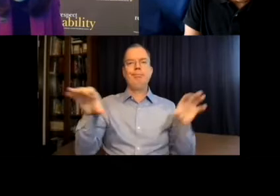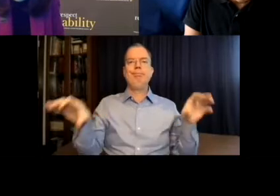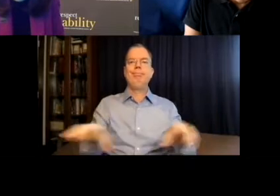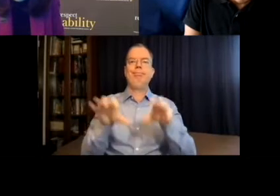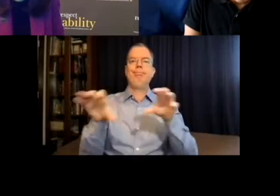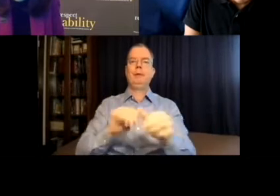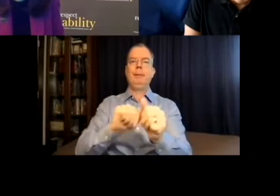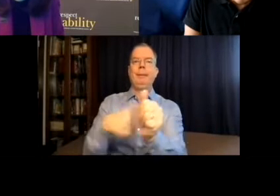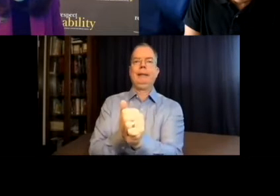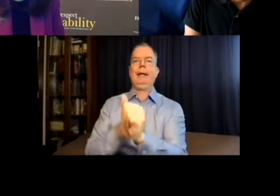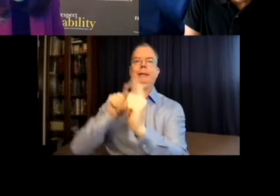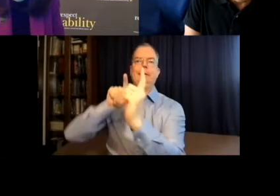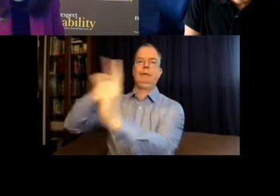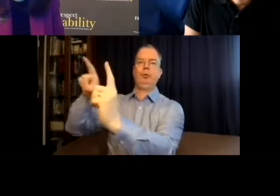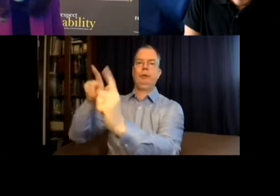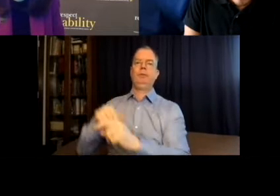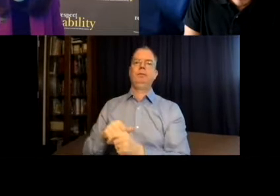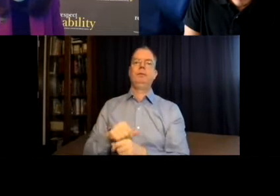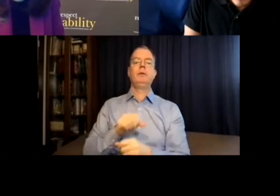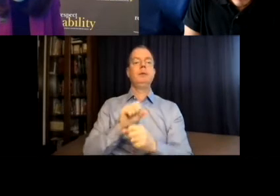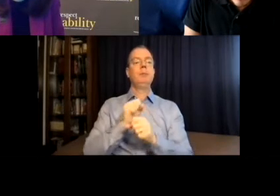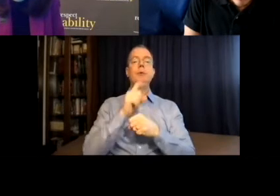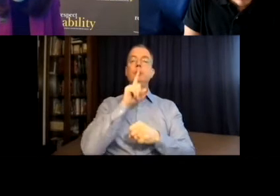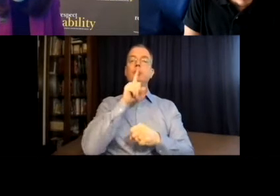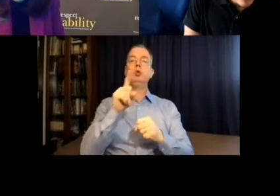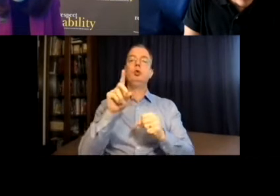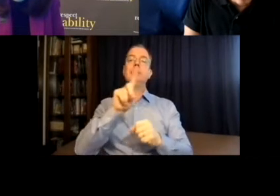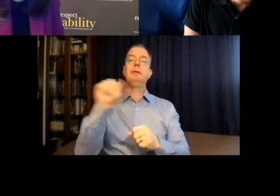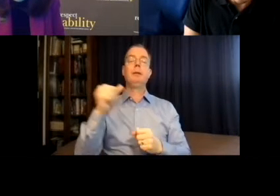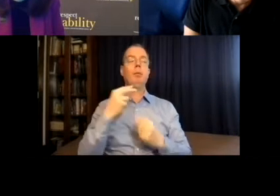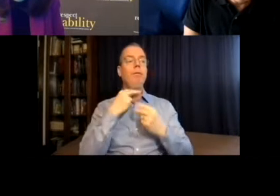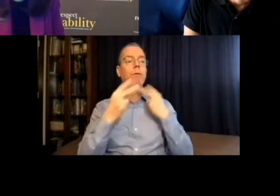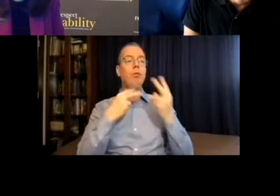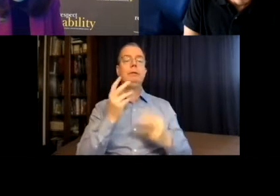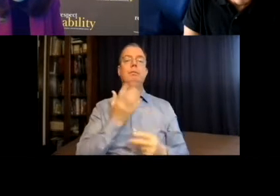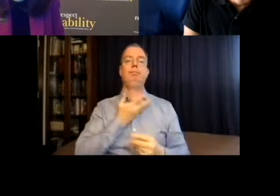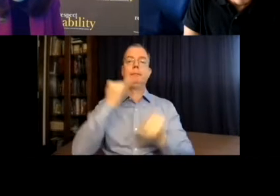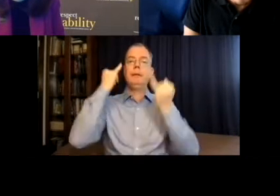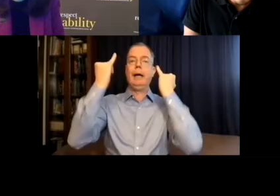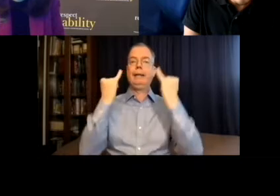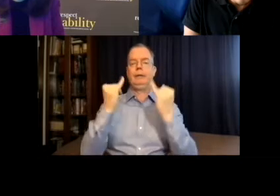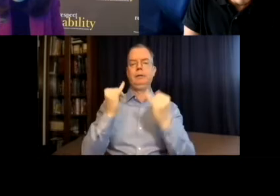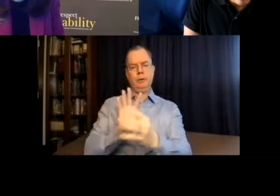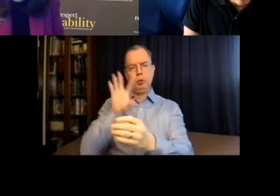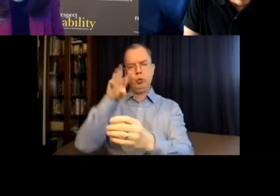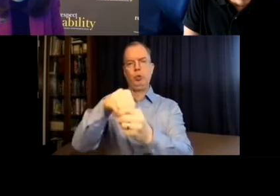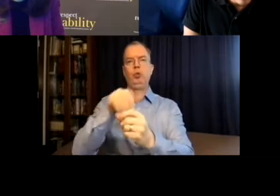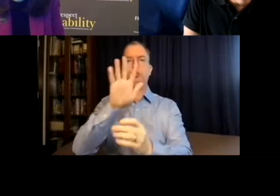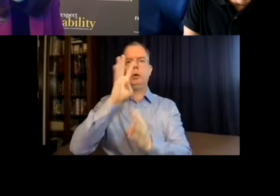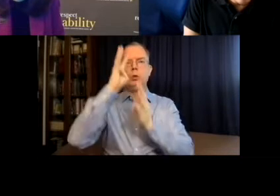That means working behind the scenes to ensure disabled voices and ideas are part of the creative process.